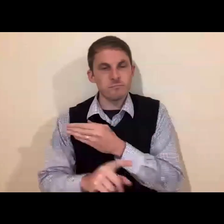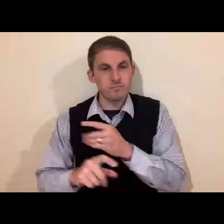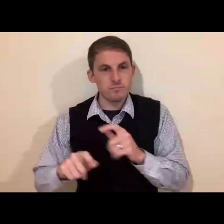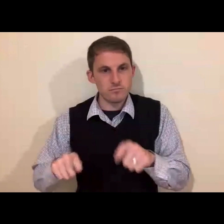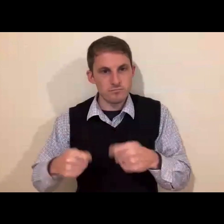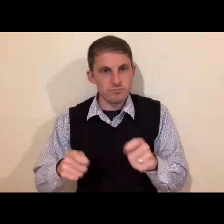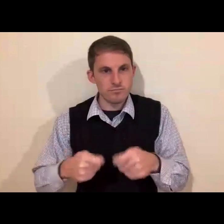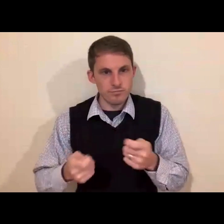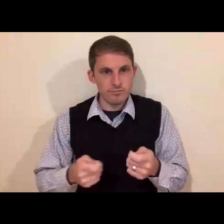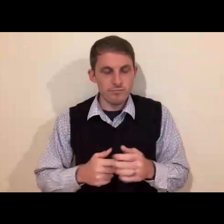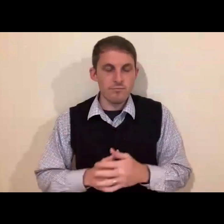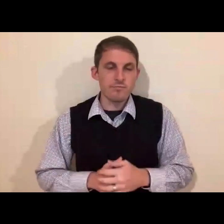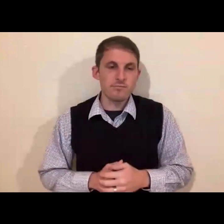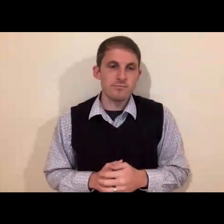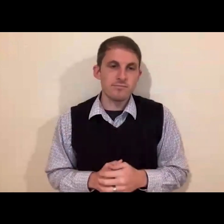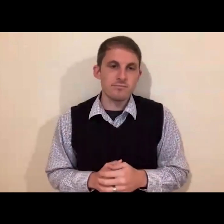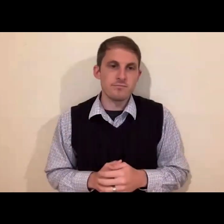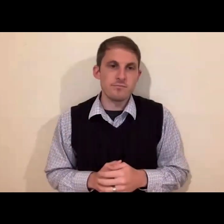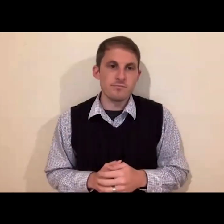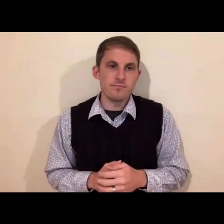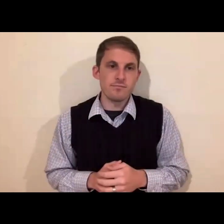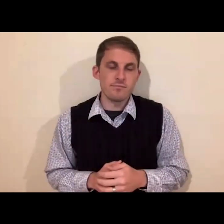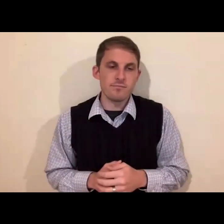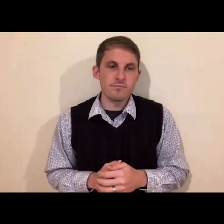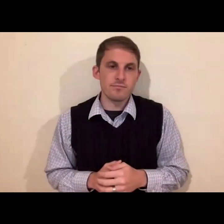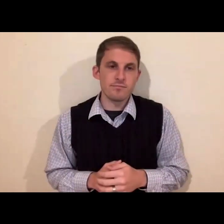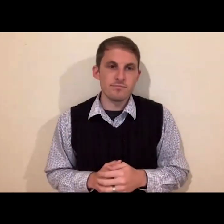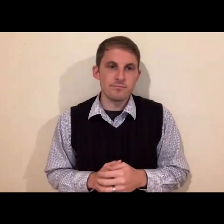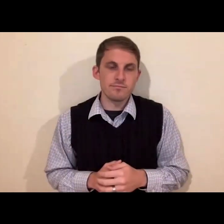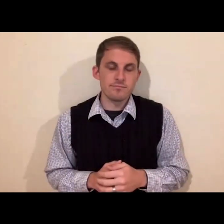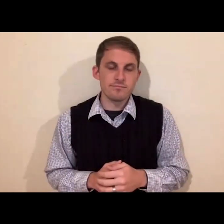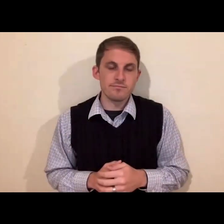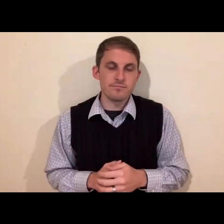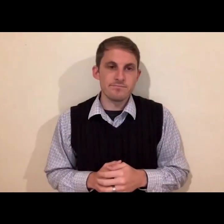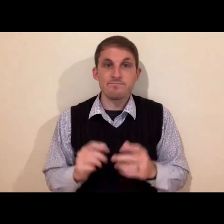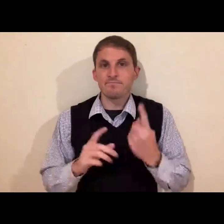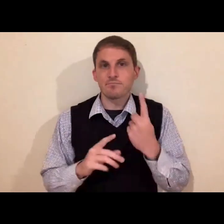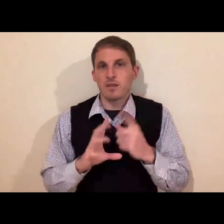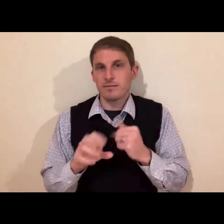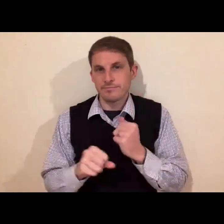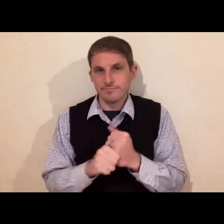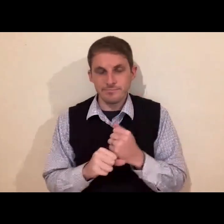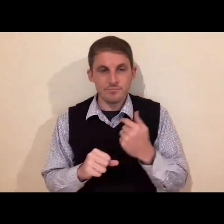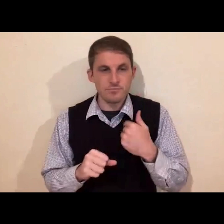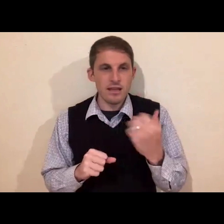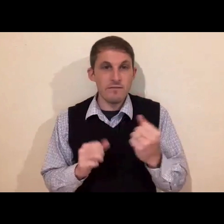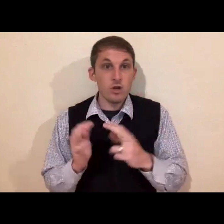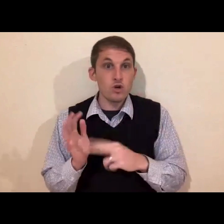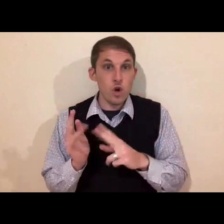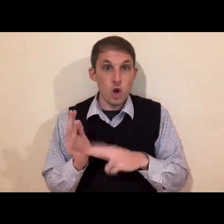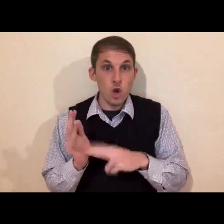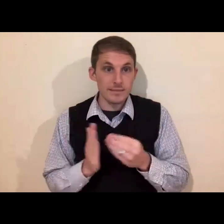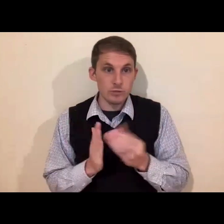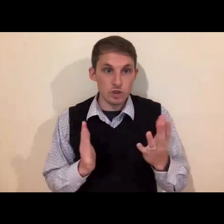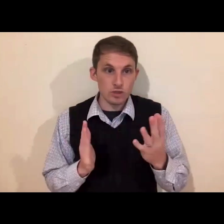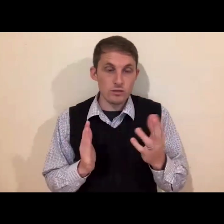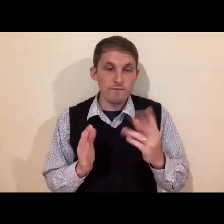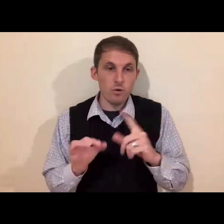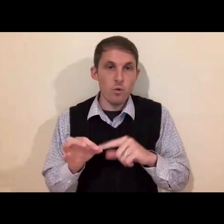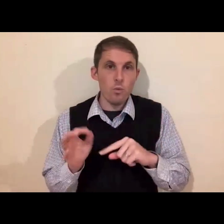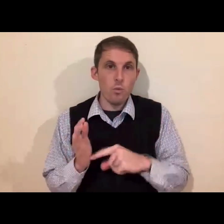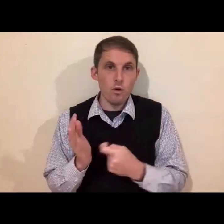other obligations. For example, we've recently done for non-submission with the quarterly